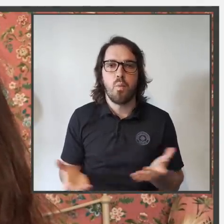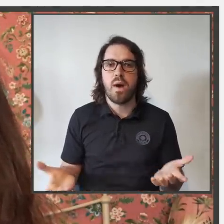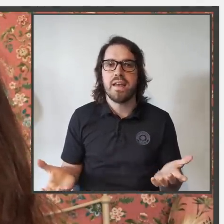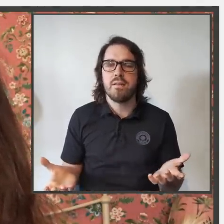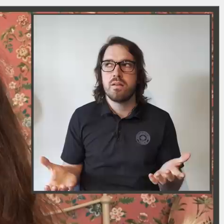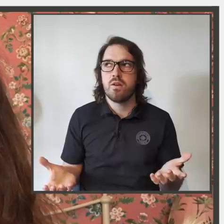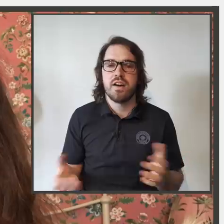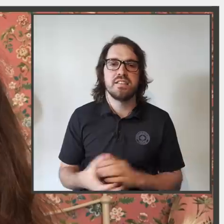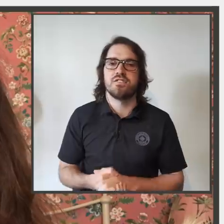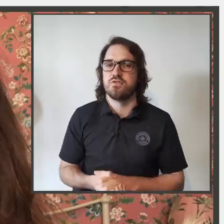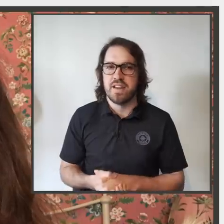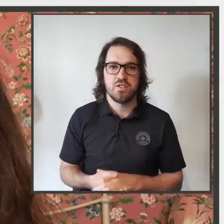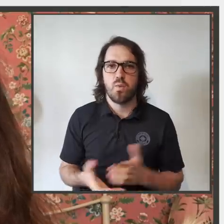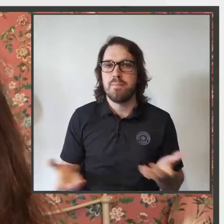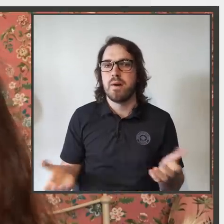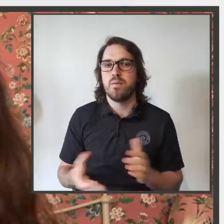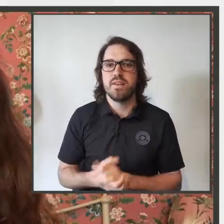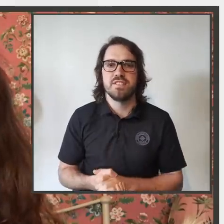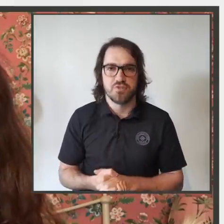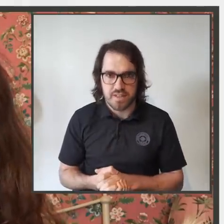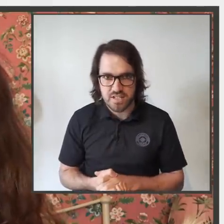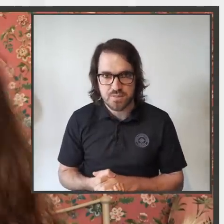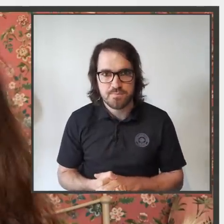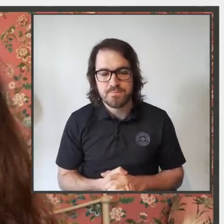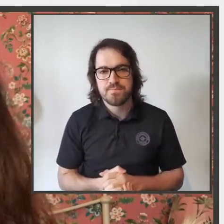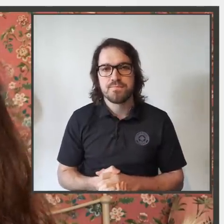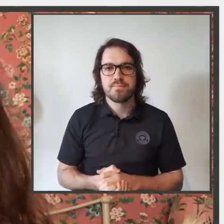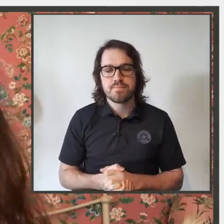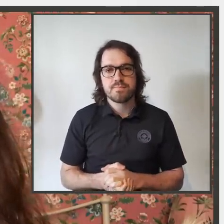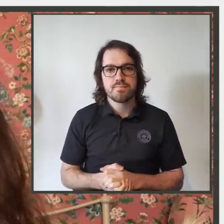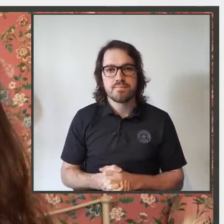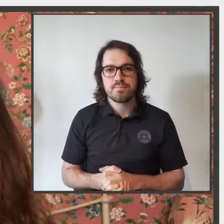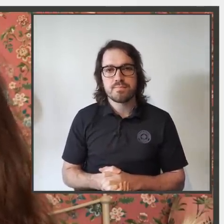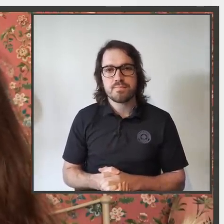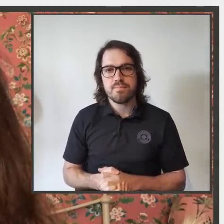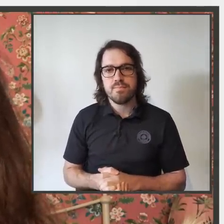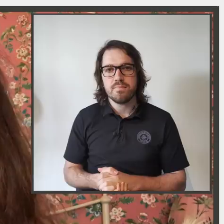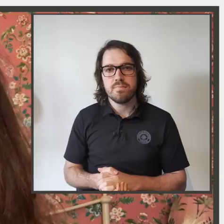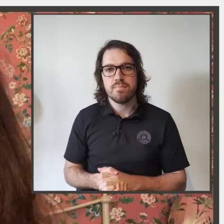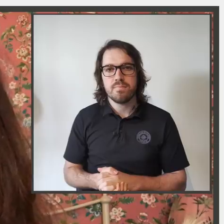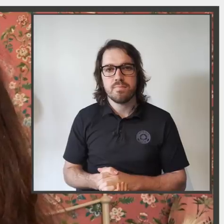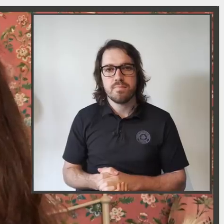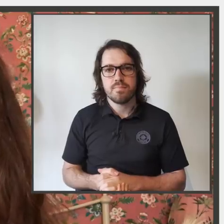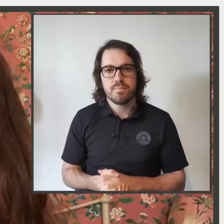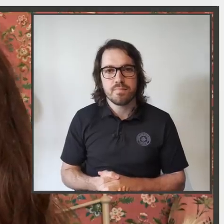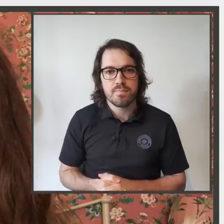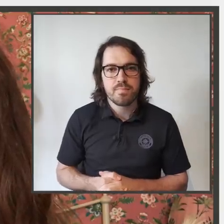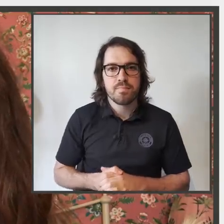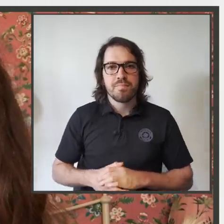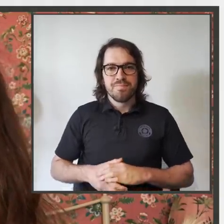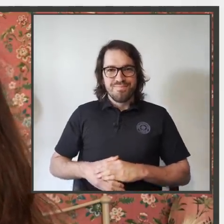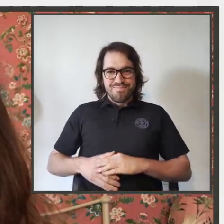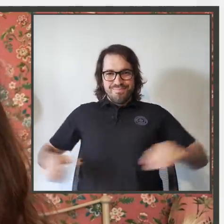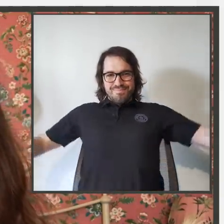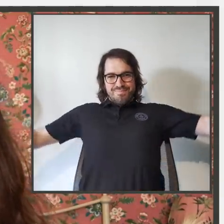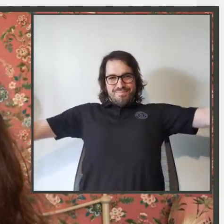verb, when could I stretch, or when might we stretch? Well, you can use stretch first thing in the morning, Tom. As soon as you wake up, what